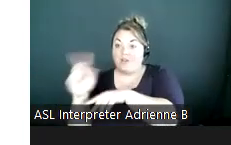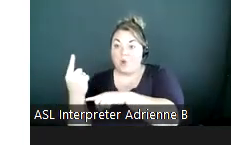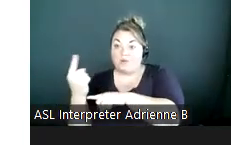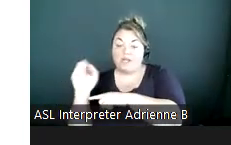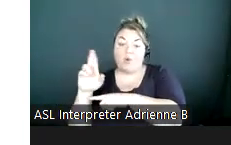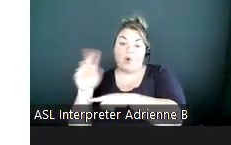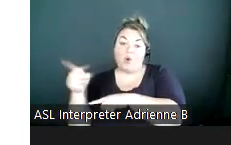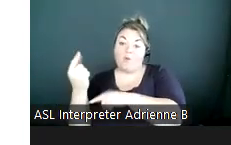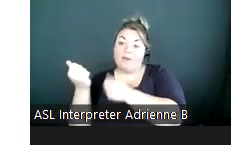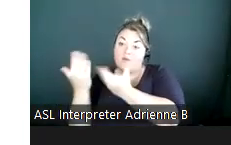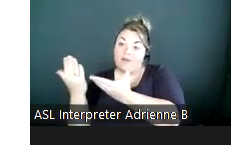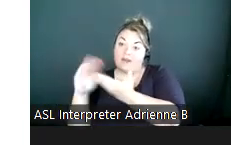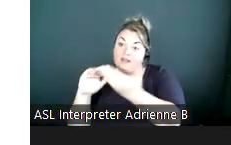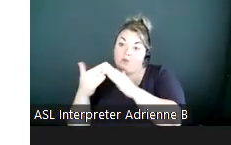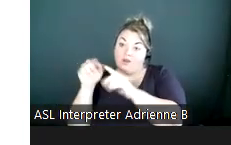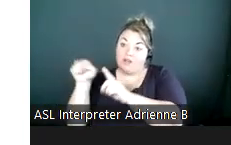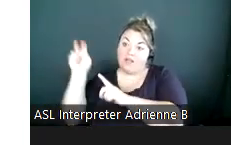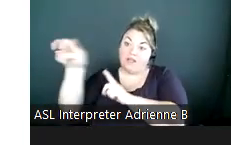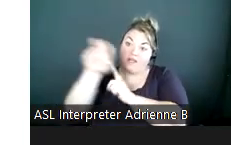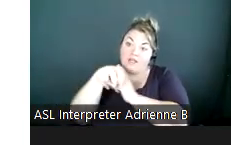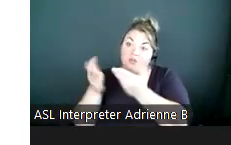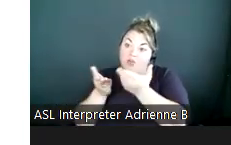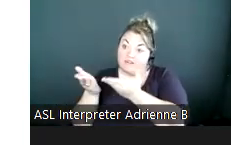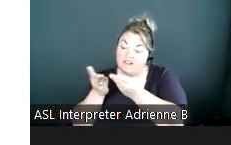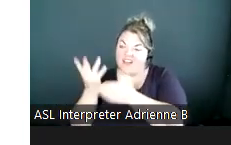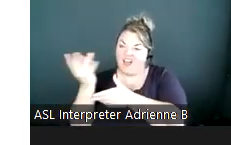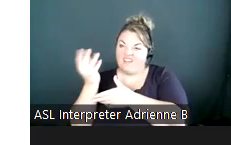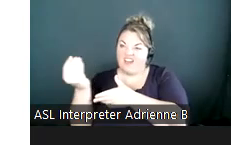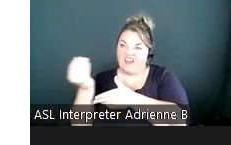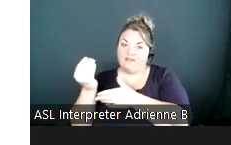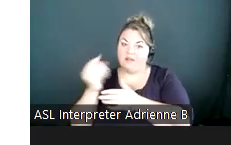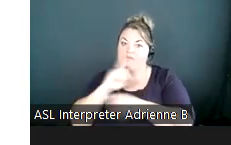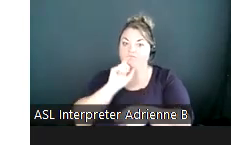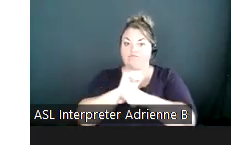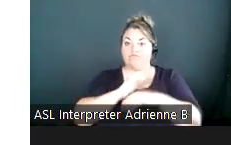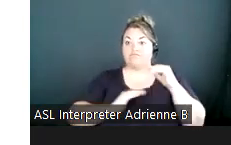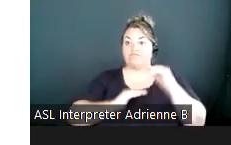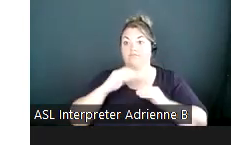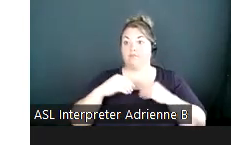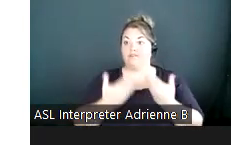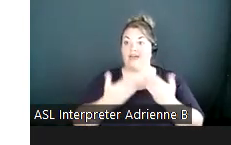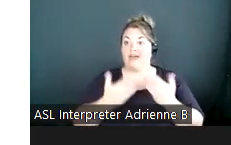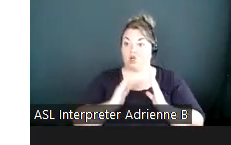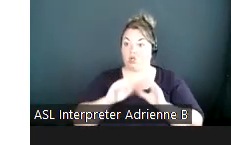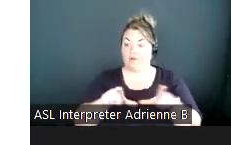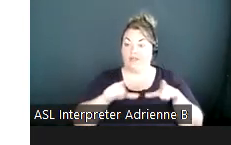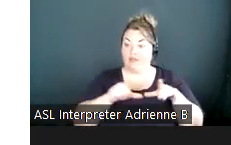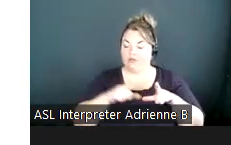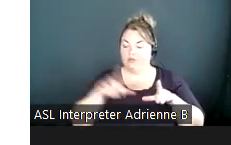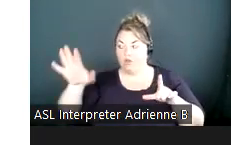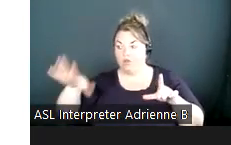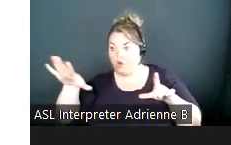only providing community-based services outside of a brick and mortar provider location,